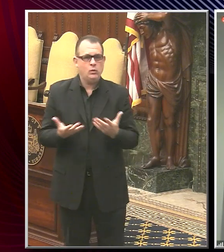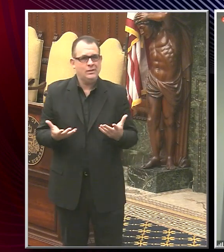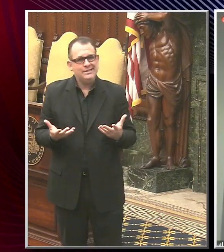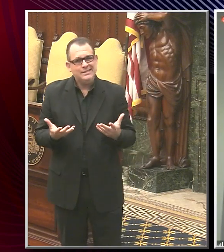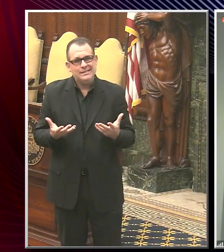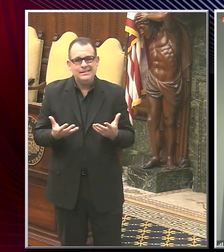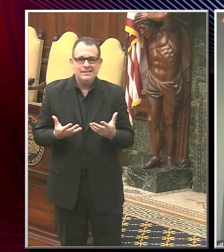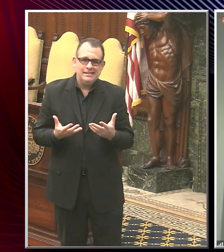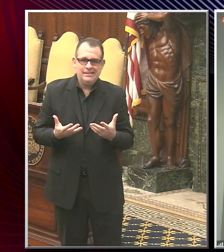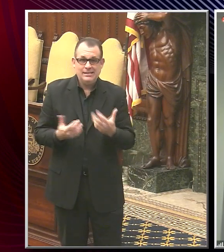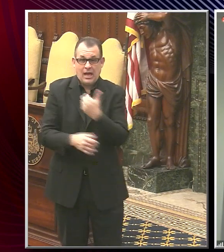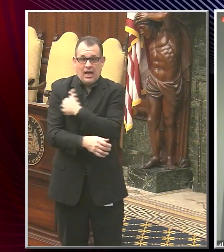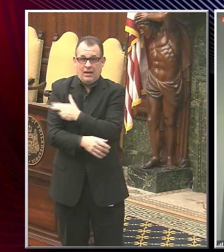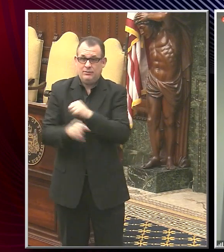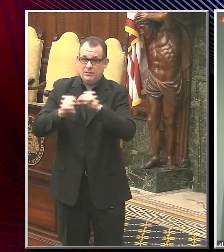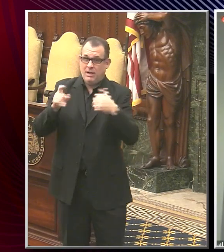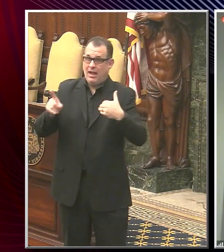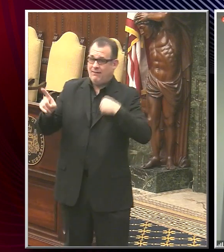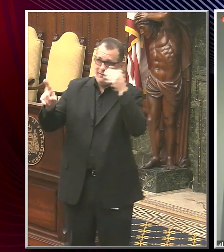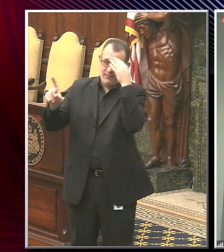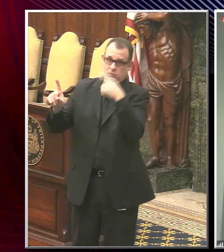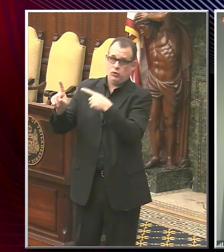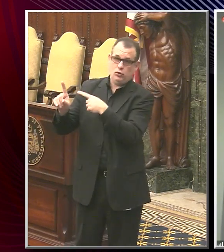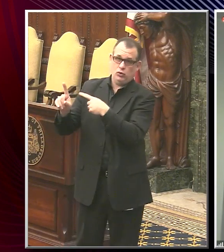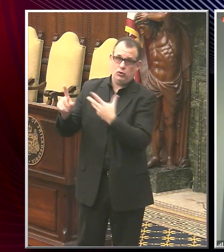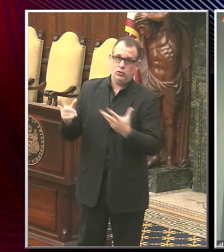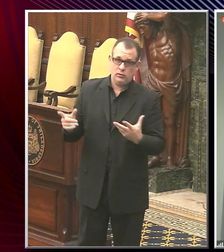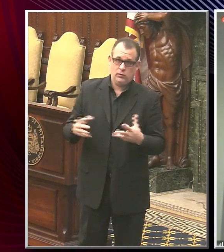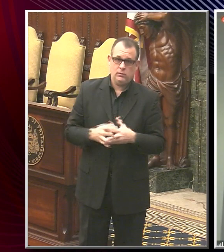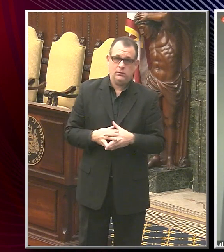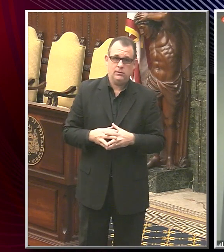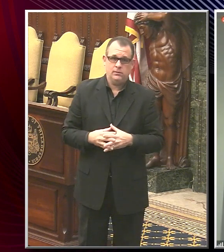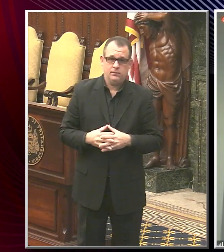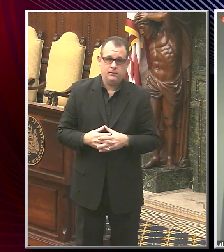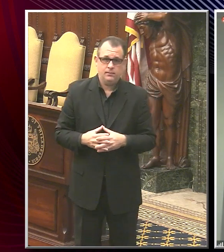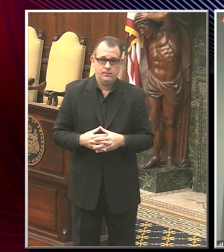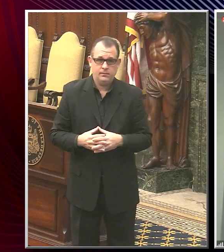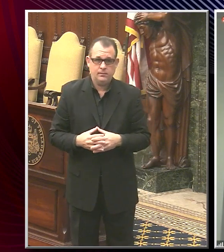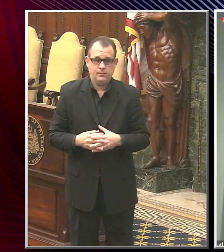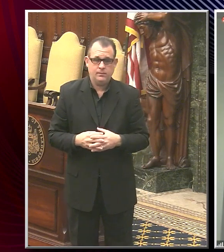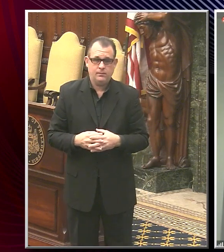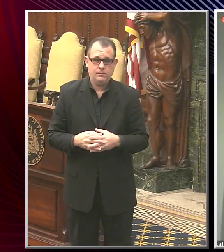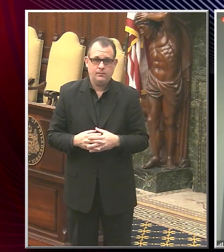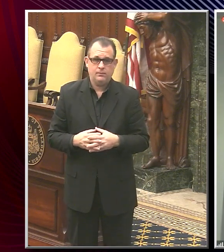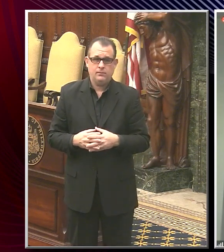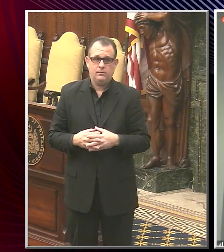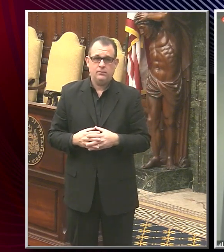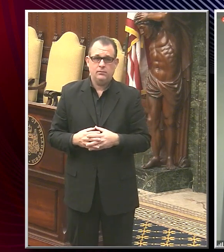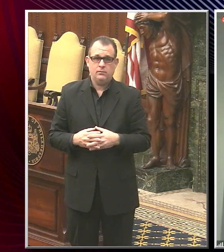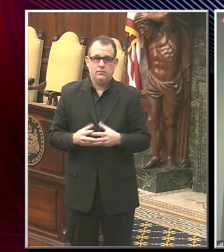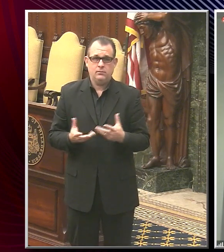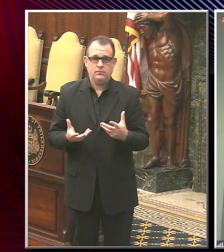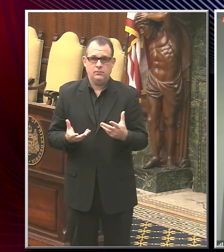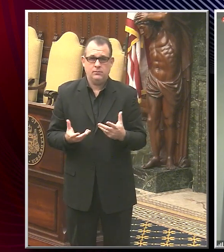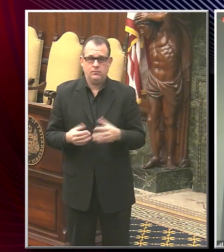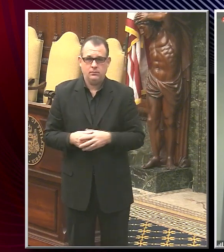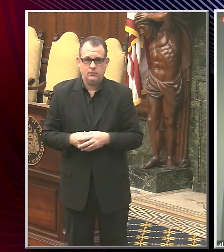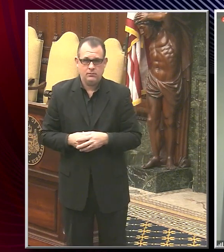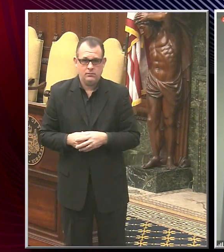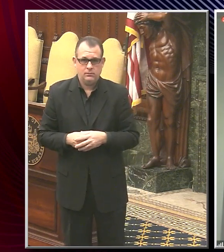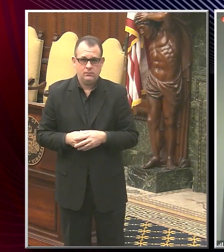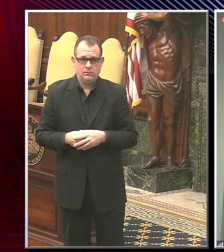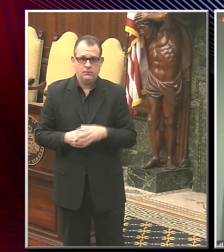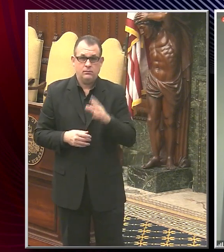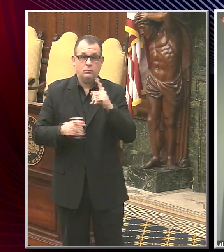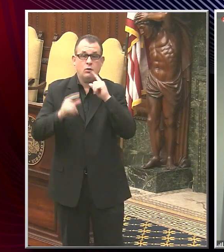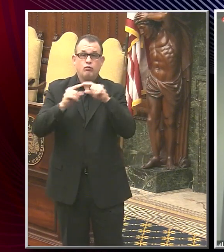one hospital system that it's clear that the percent that didn't get vaccinated, so we don't know if they declined or why they didn't